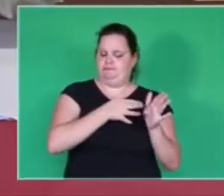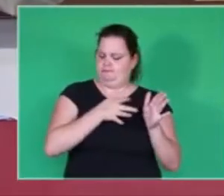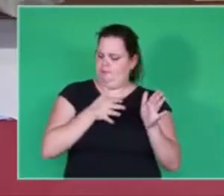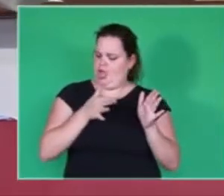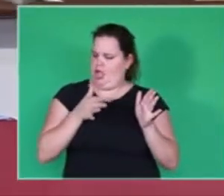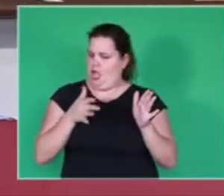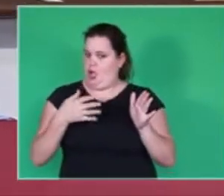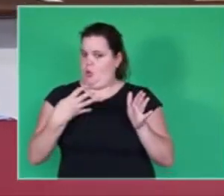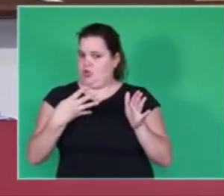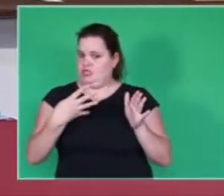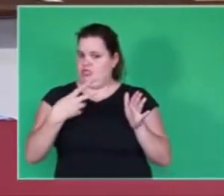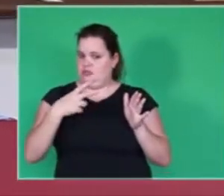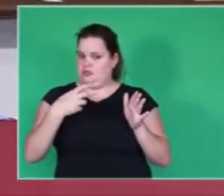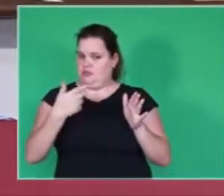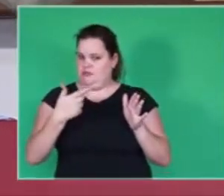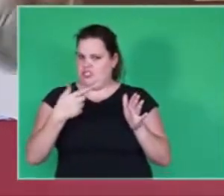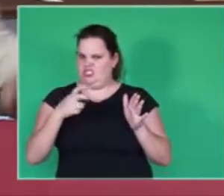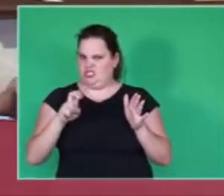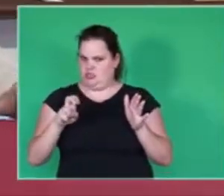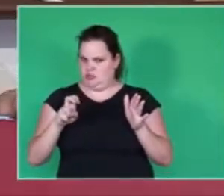from 1225,